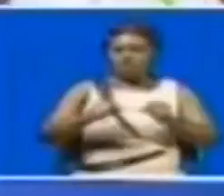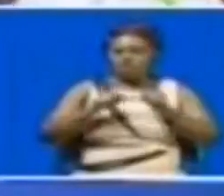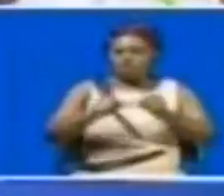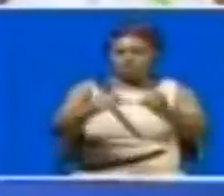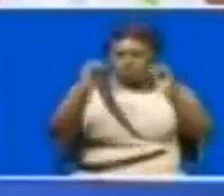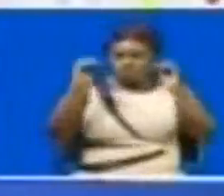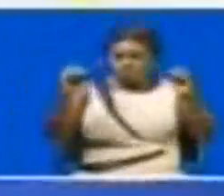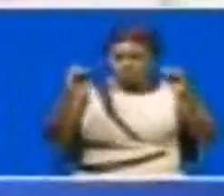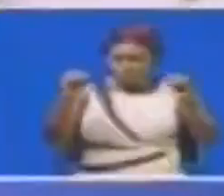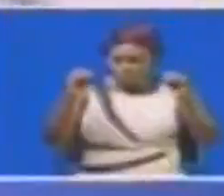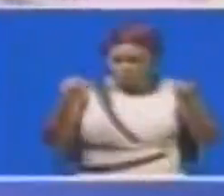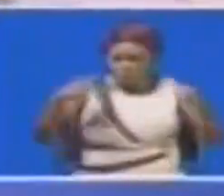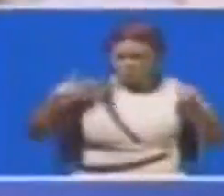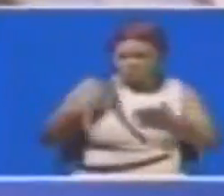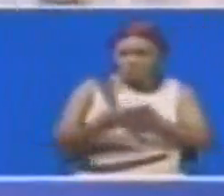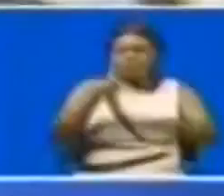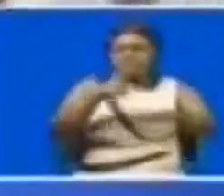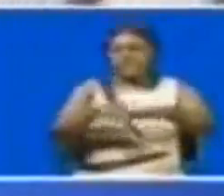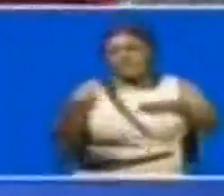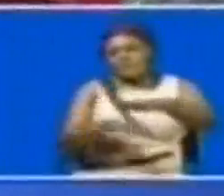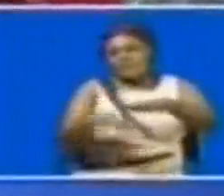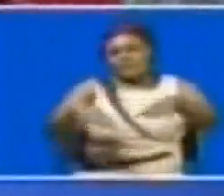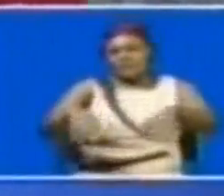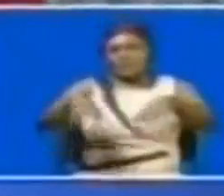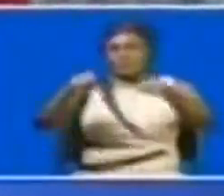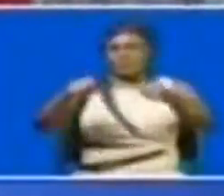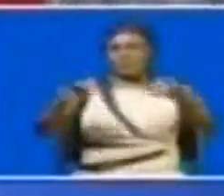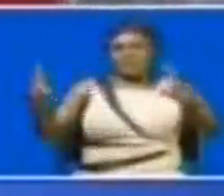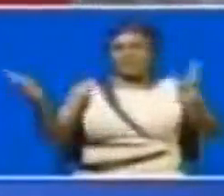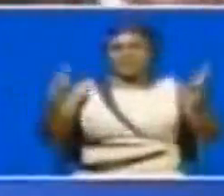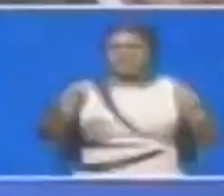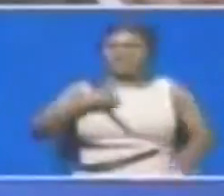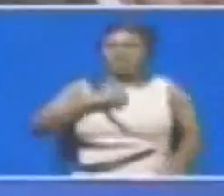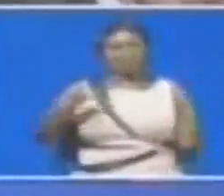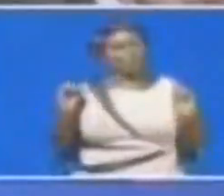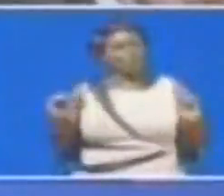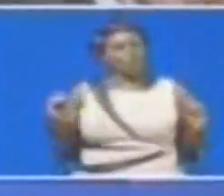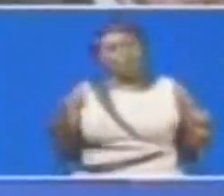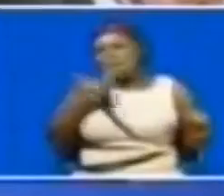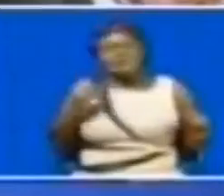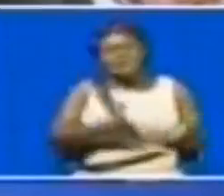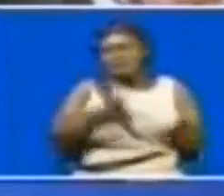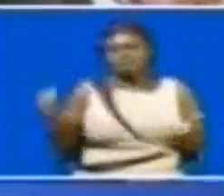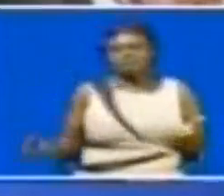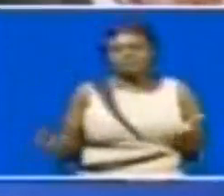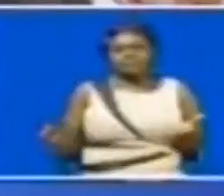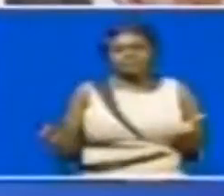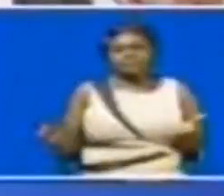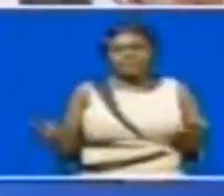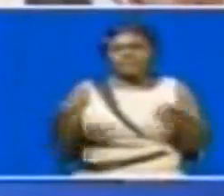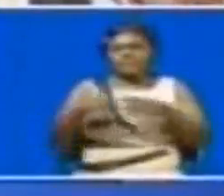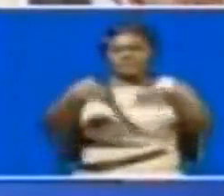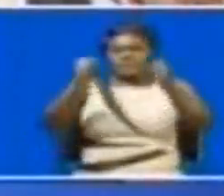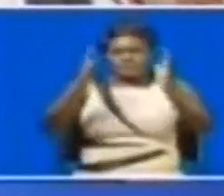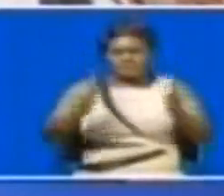hautaendelea hadi naibu mwenyekiti Nicholas Gatatu achukue usukani. We are not ready for his apology, so let him go. Hata